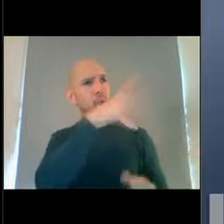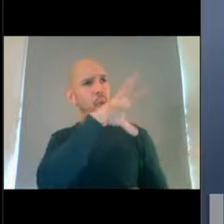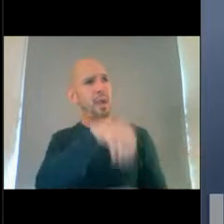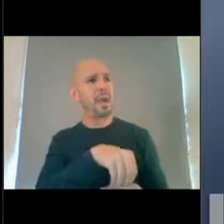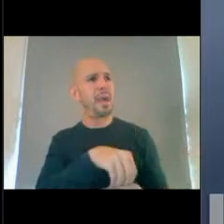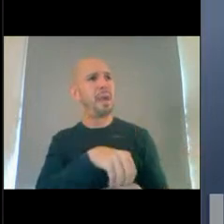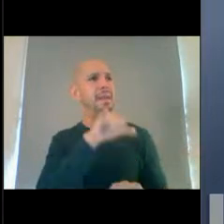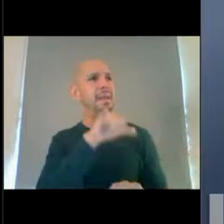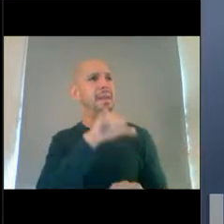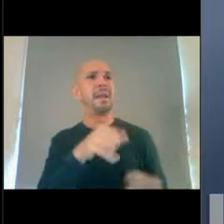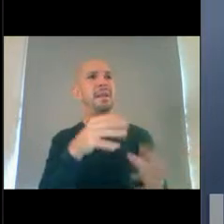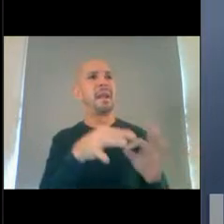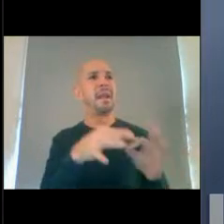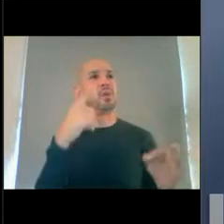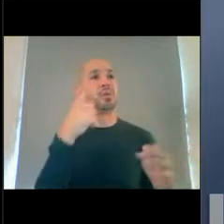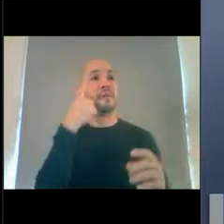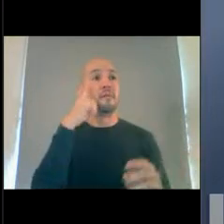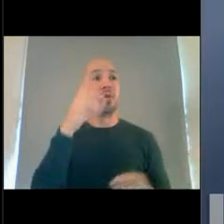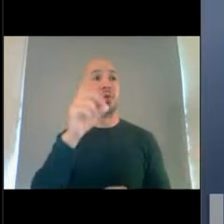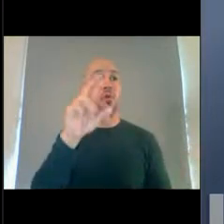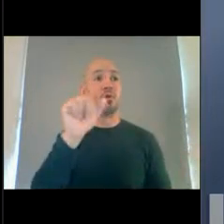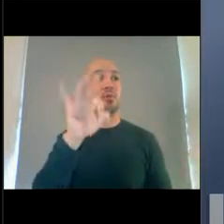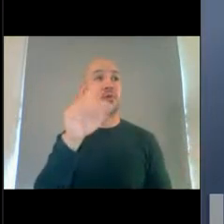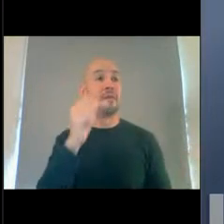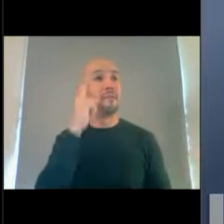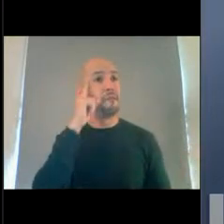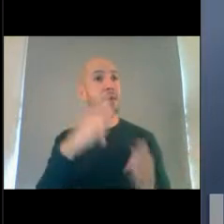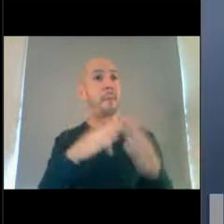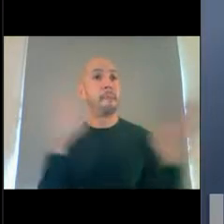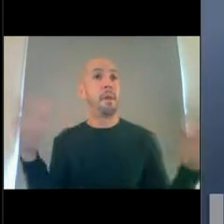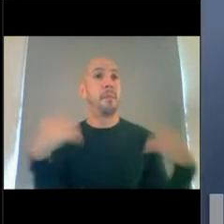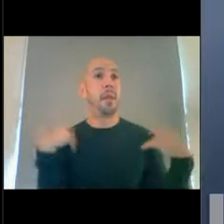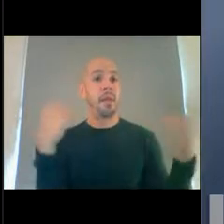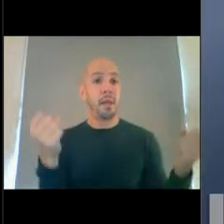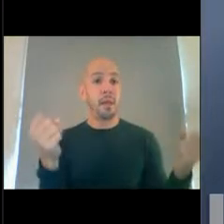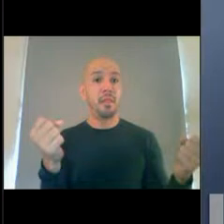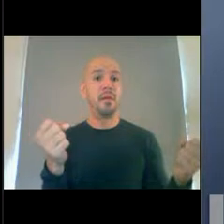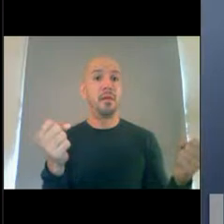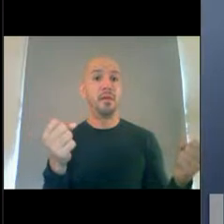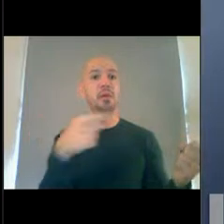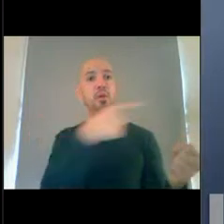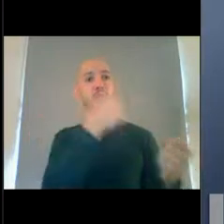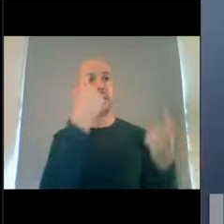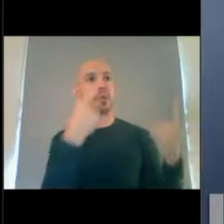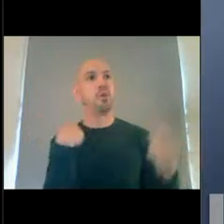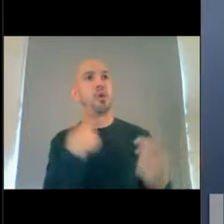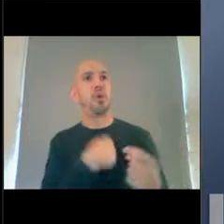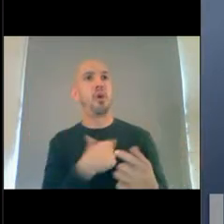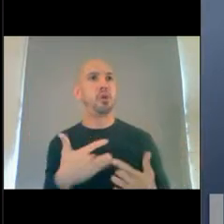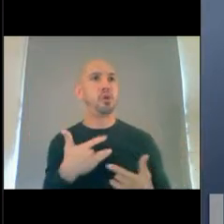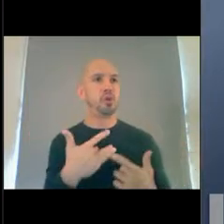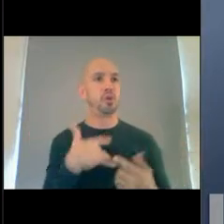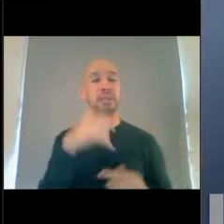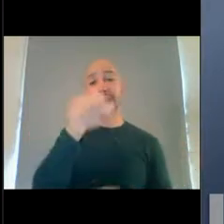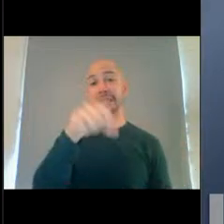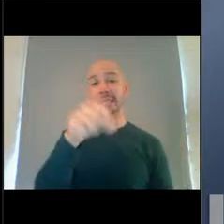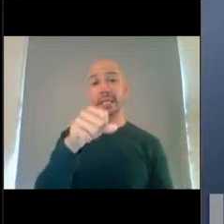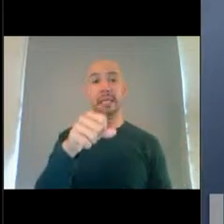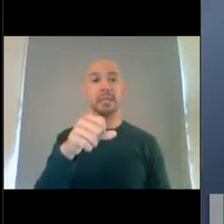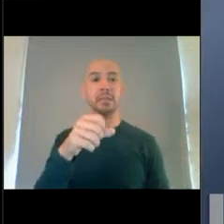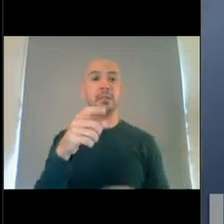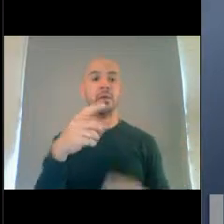2022 tsap guidelines to outline how public health is captured and considered in tcep although it is pointed how